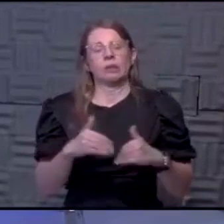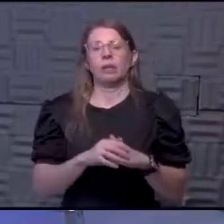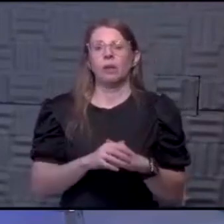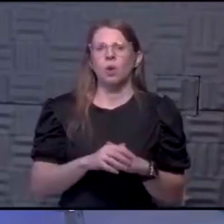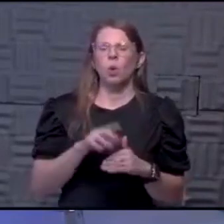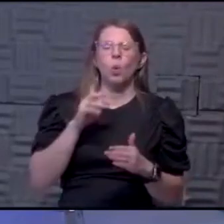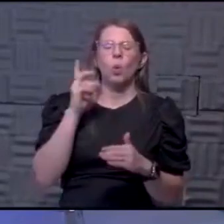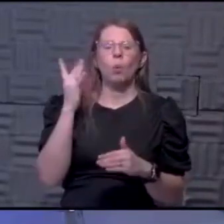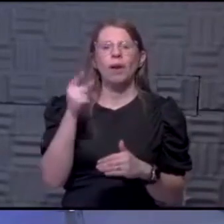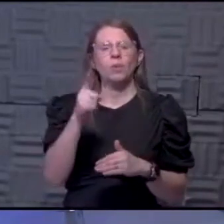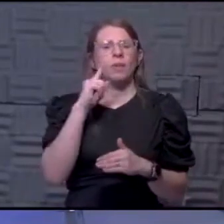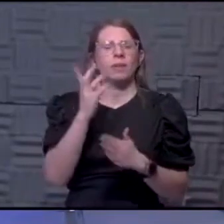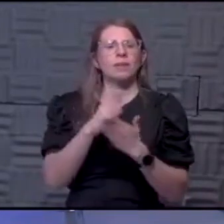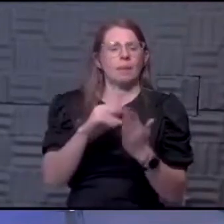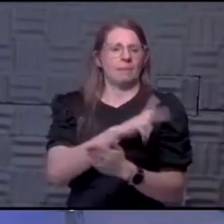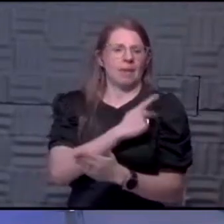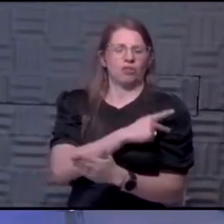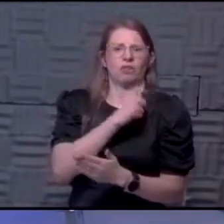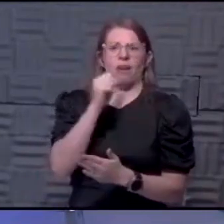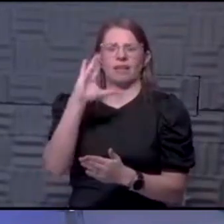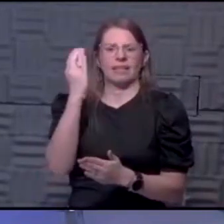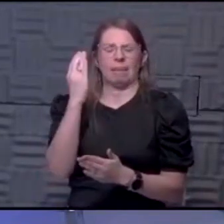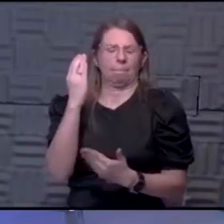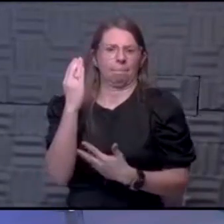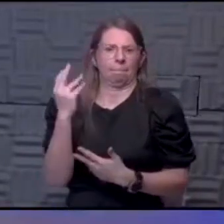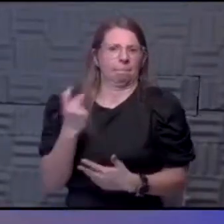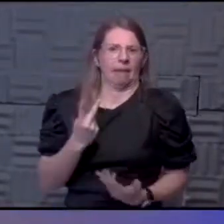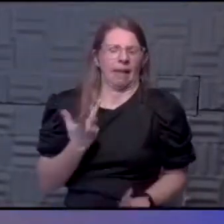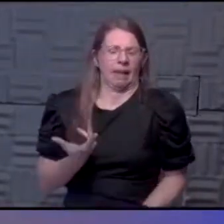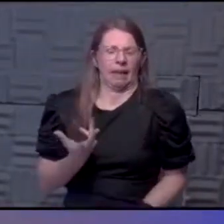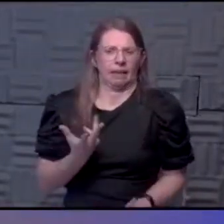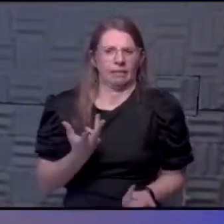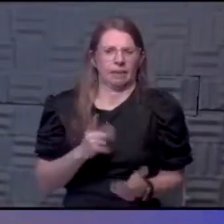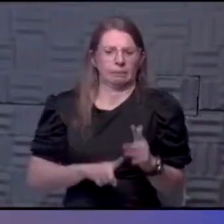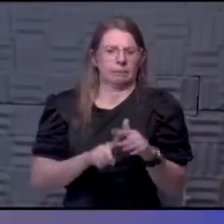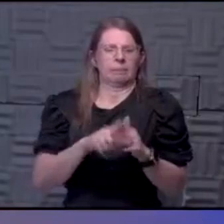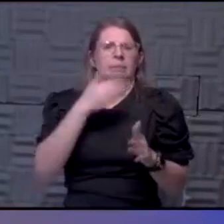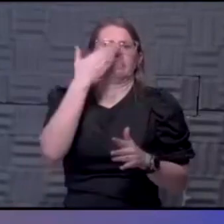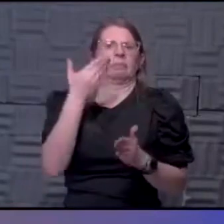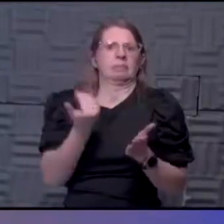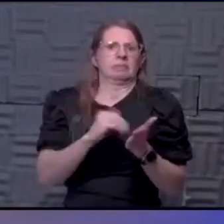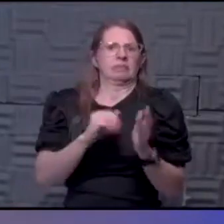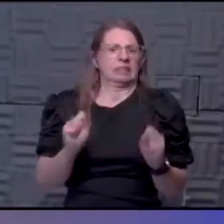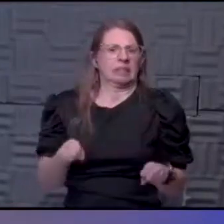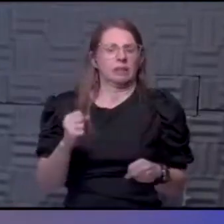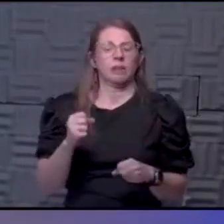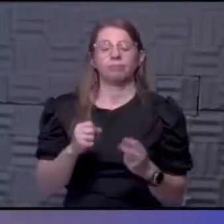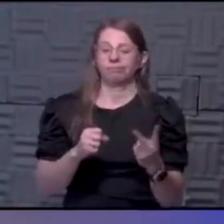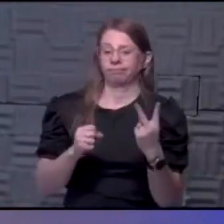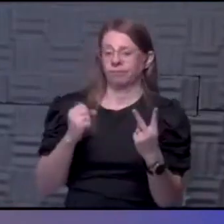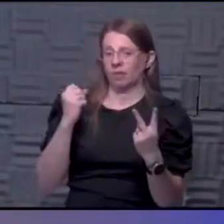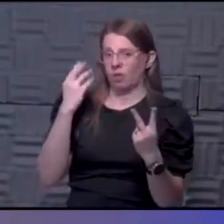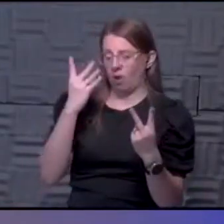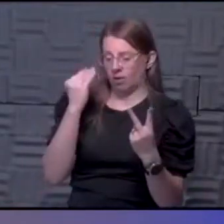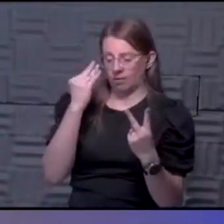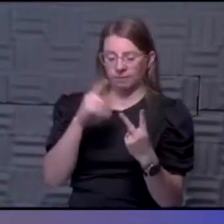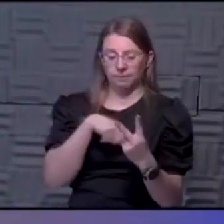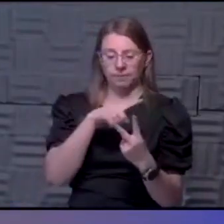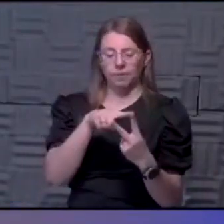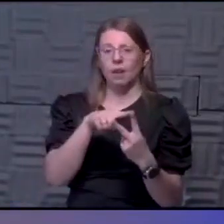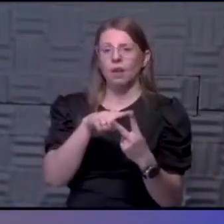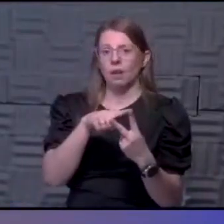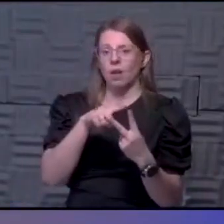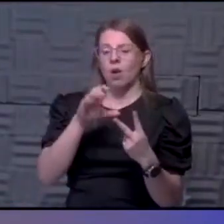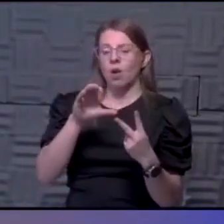think in some patients it just doesn't seem to come back? Yeah. So there's two thoughts. So a lot of viruses, coronaviruses